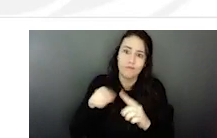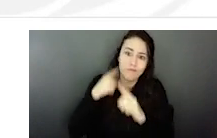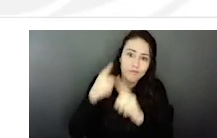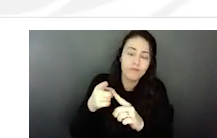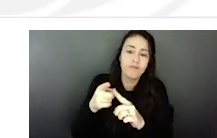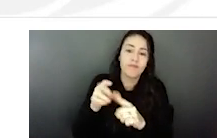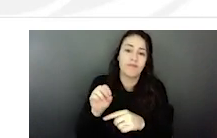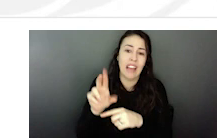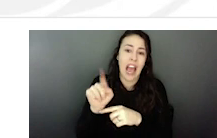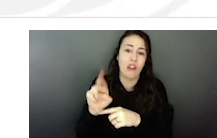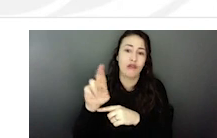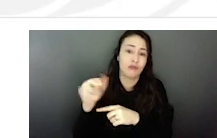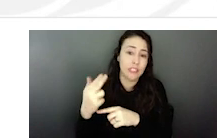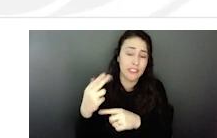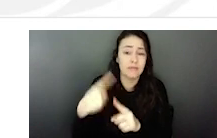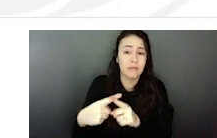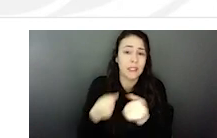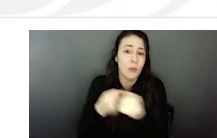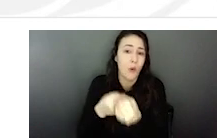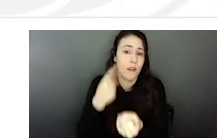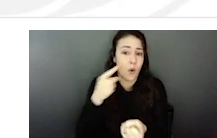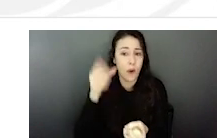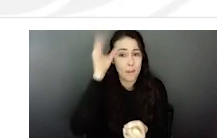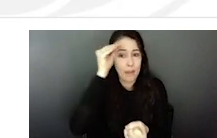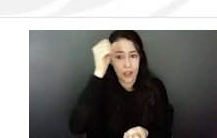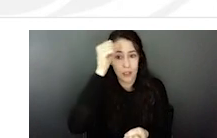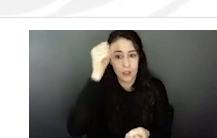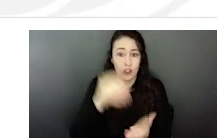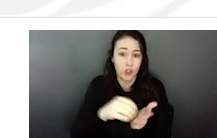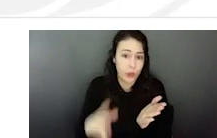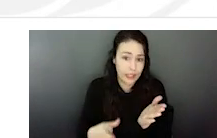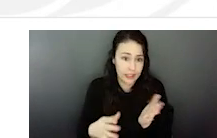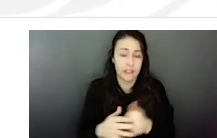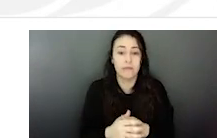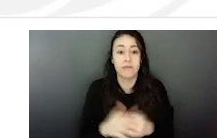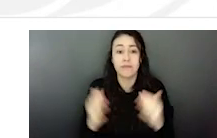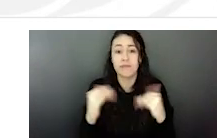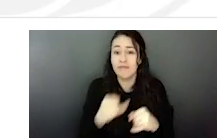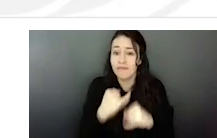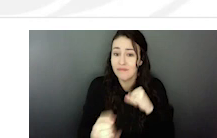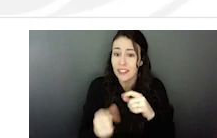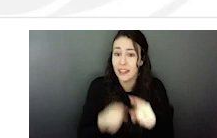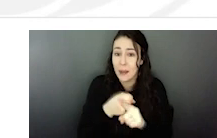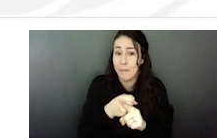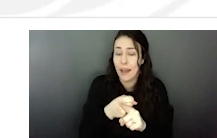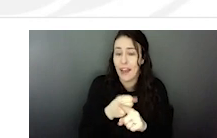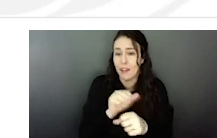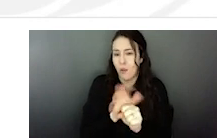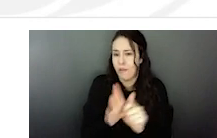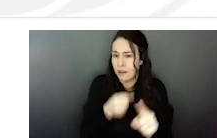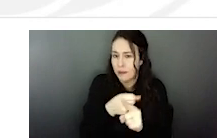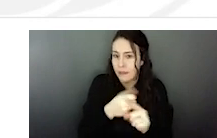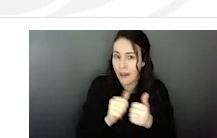for our male students. And then lastly here, in terms of the impact of the pandemic on enrollment, we then see